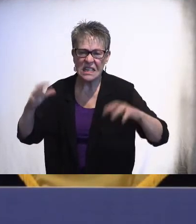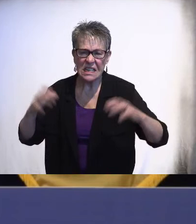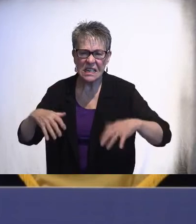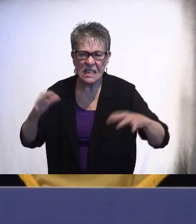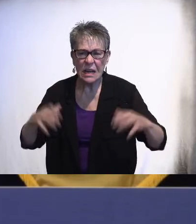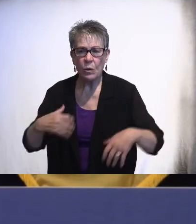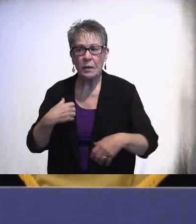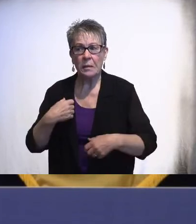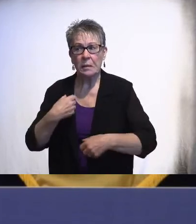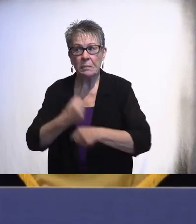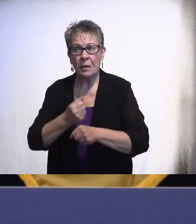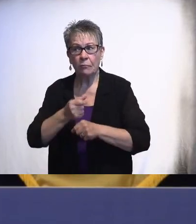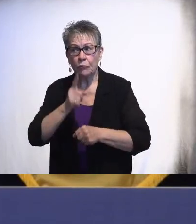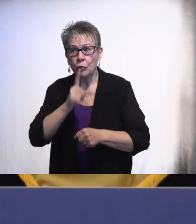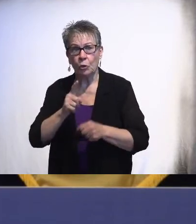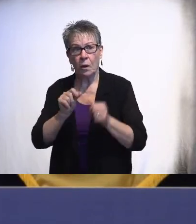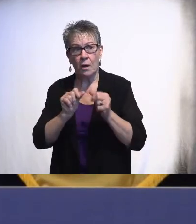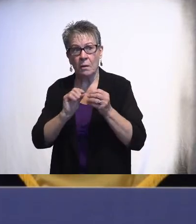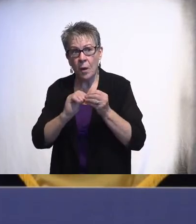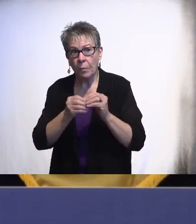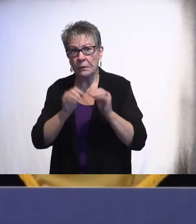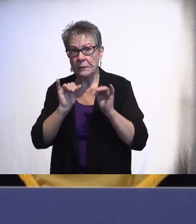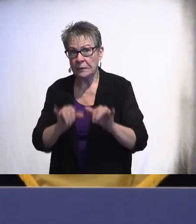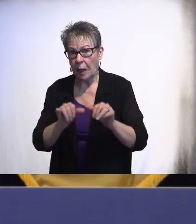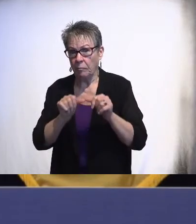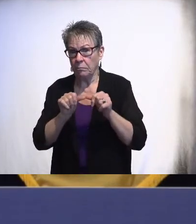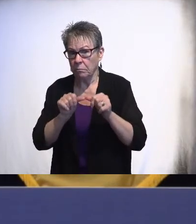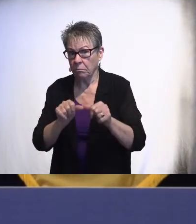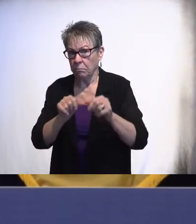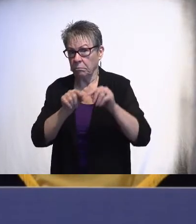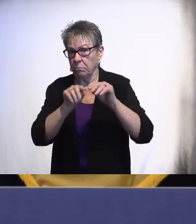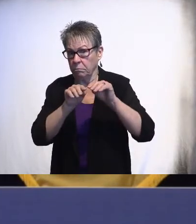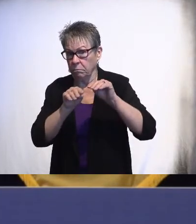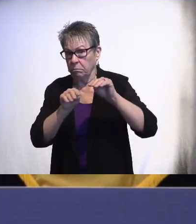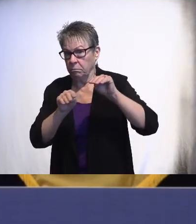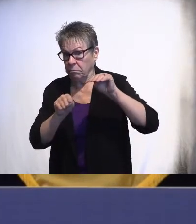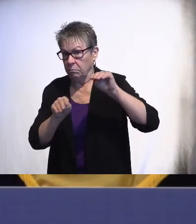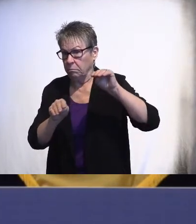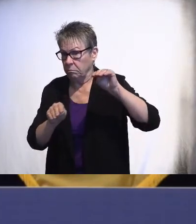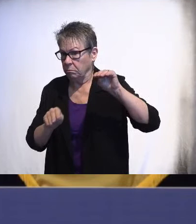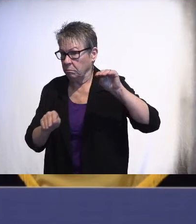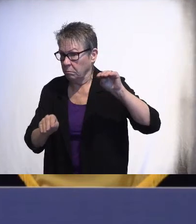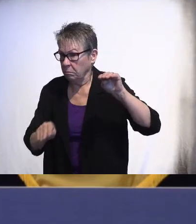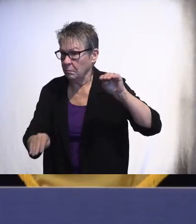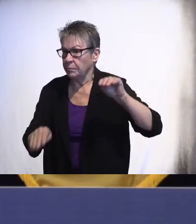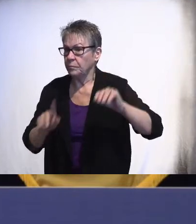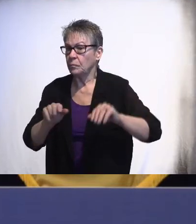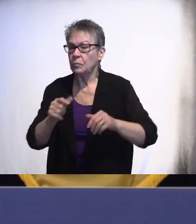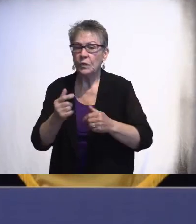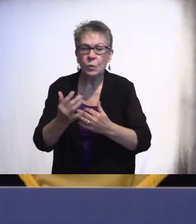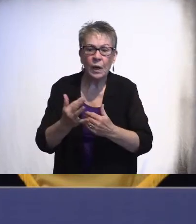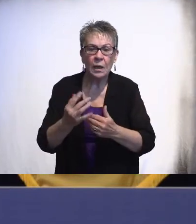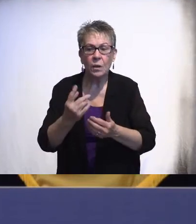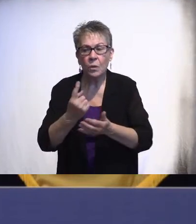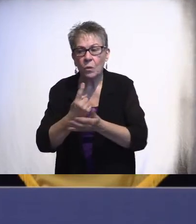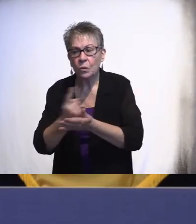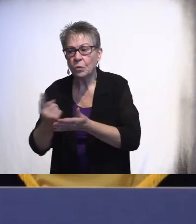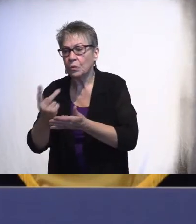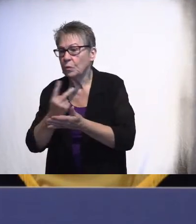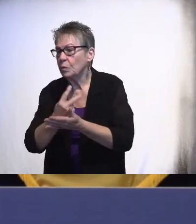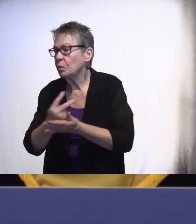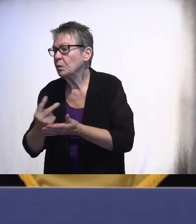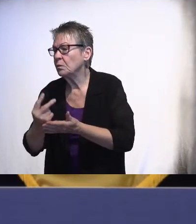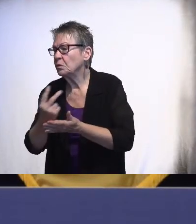and 1 step back. We don't want to start that now. A few more weeks gives us more confidence in that respect. So